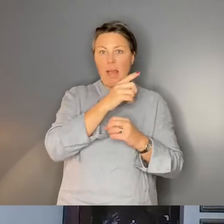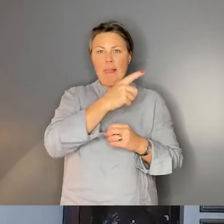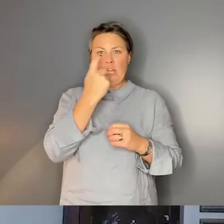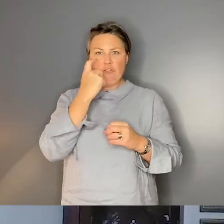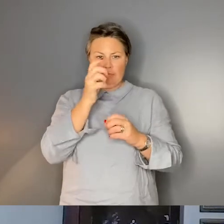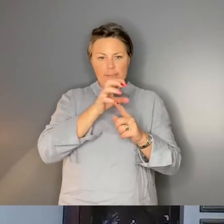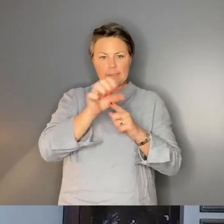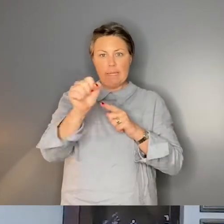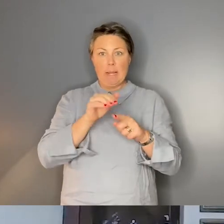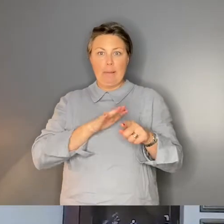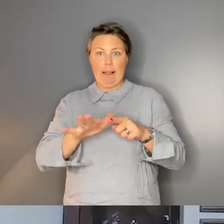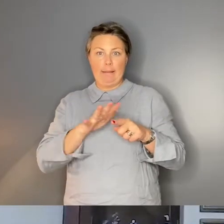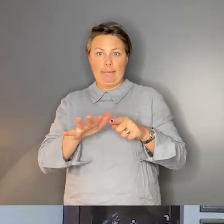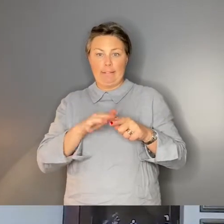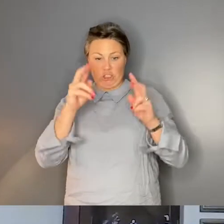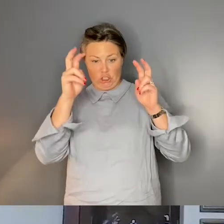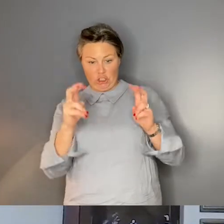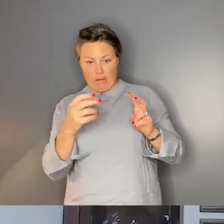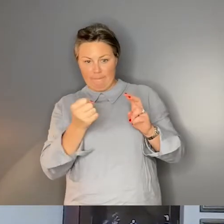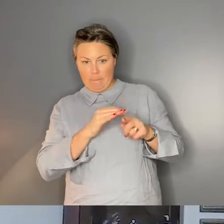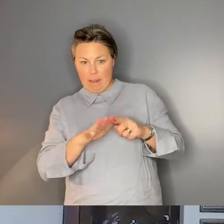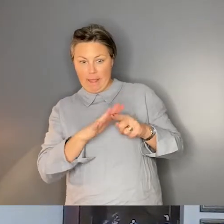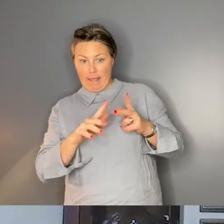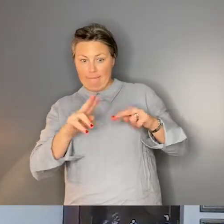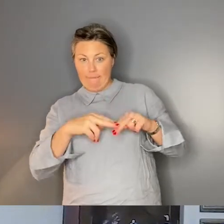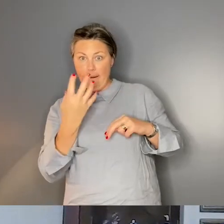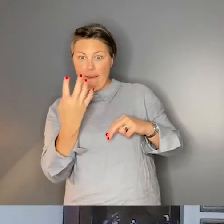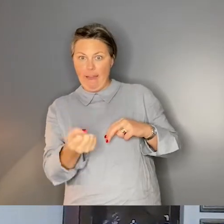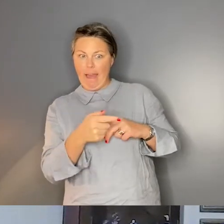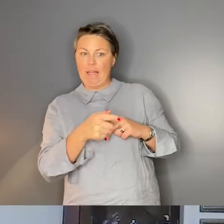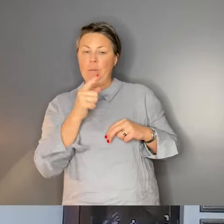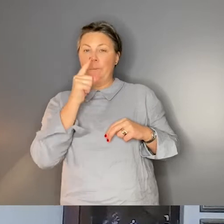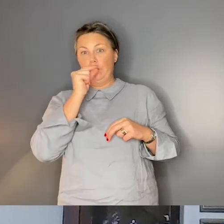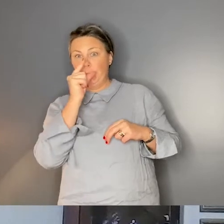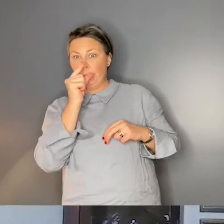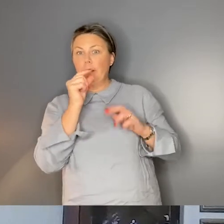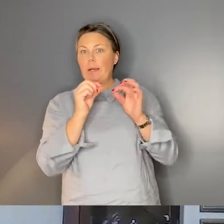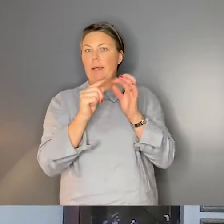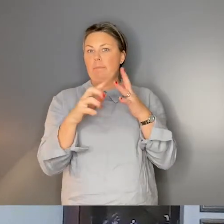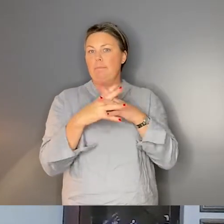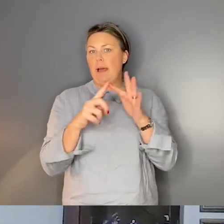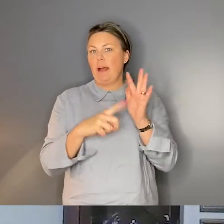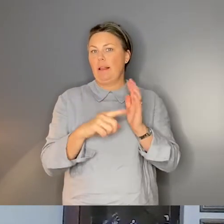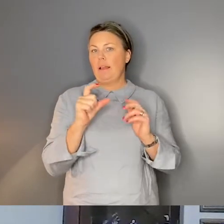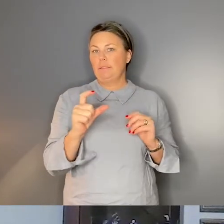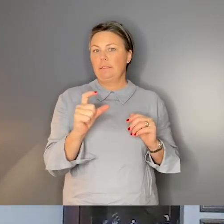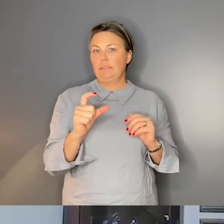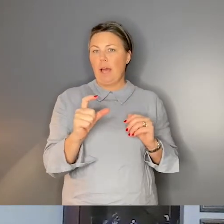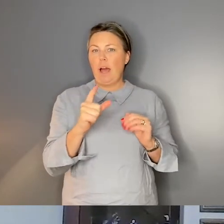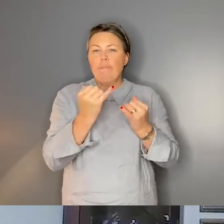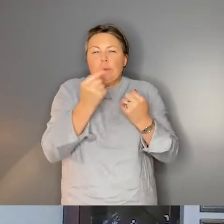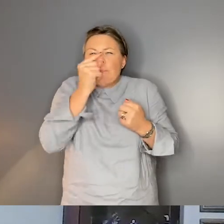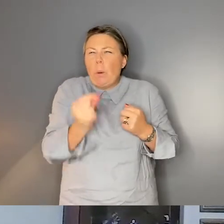traces of blood in your poo, and this can be an early sign of bowel cancer. And often these traces